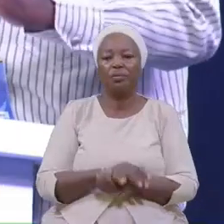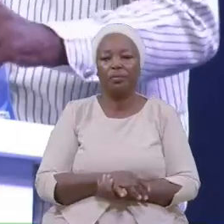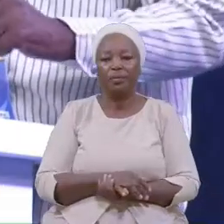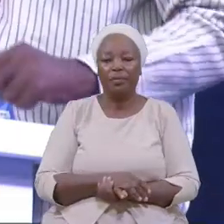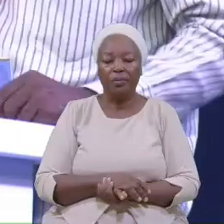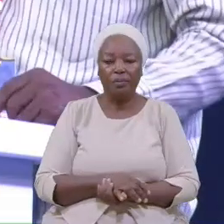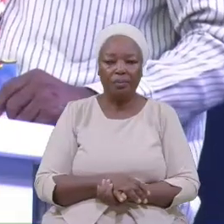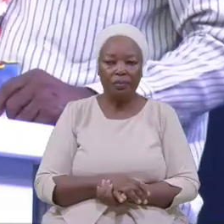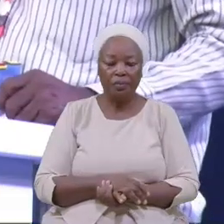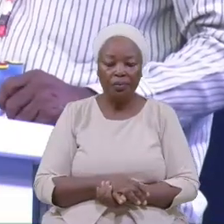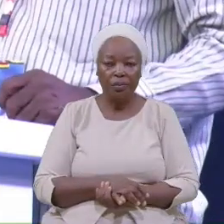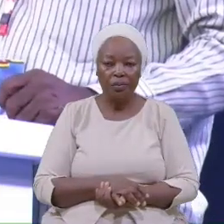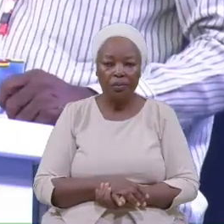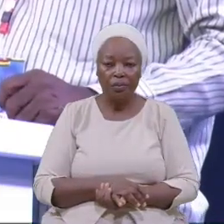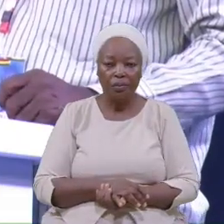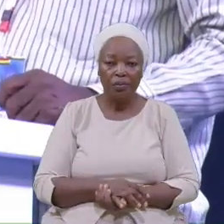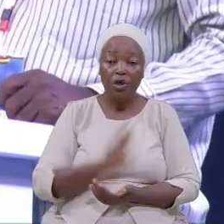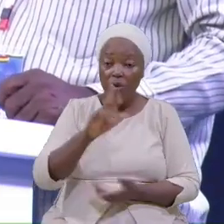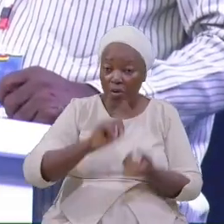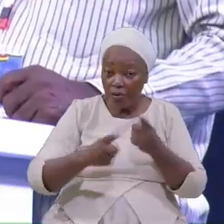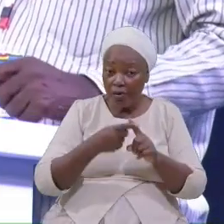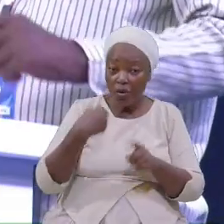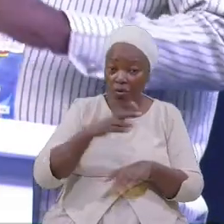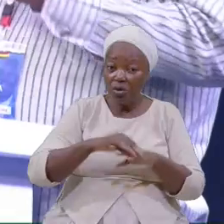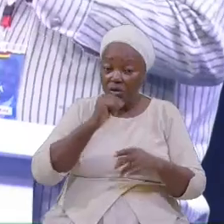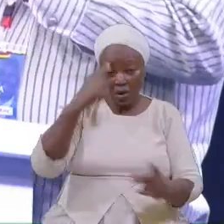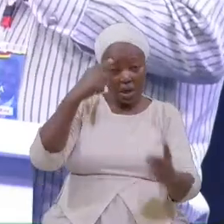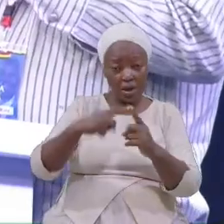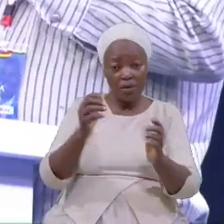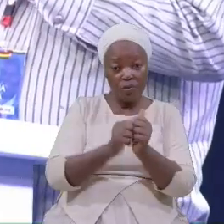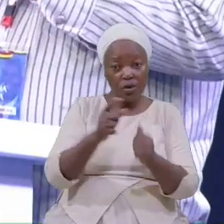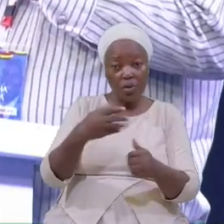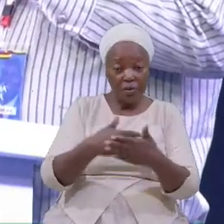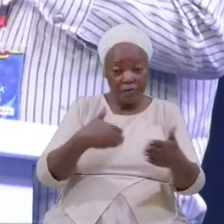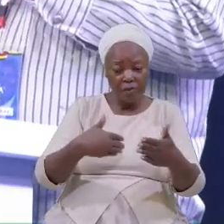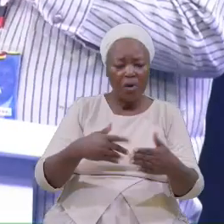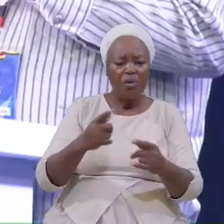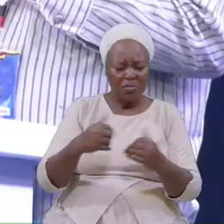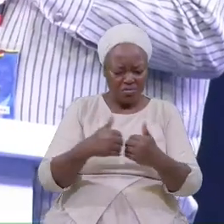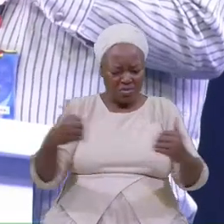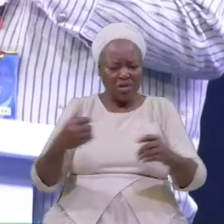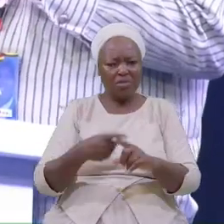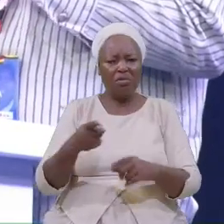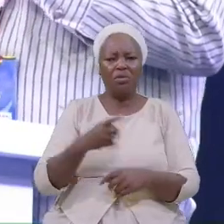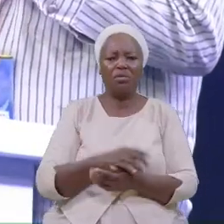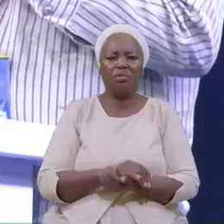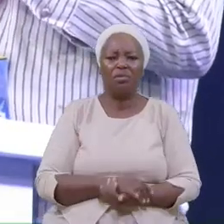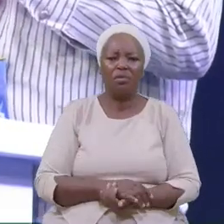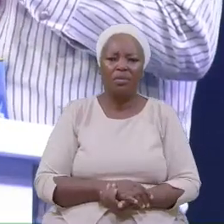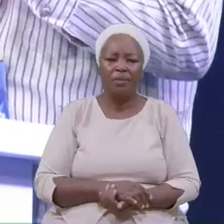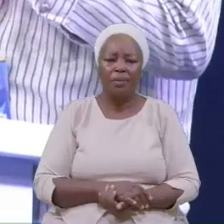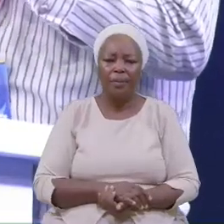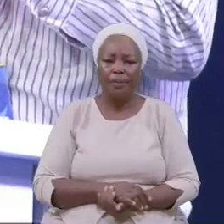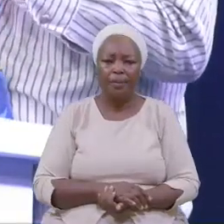creature. Your friends who do not agree with you will part ways with you. Don't mind.